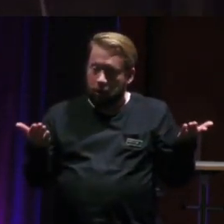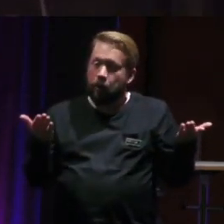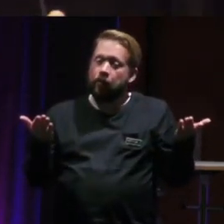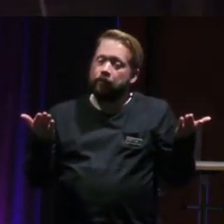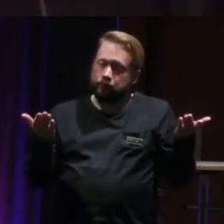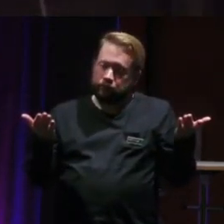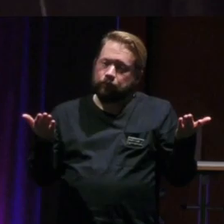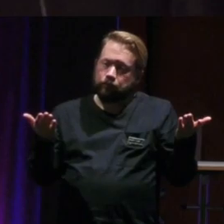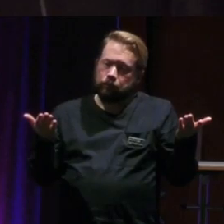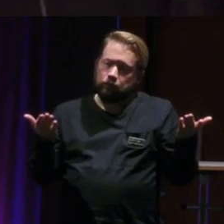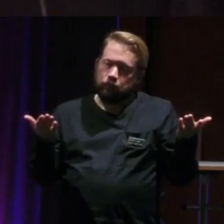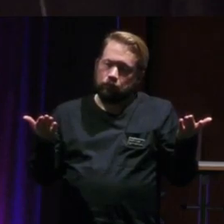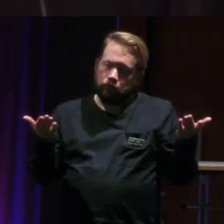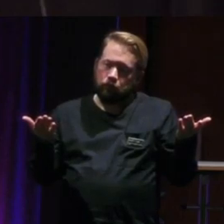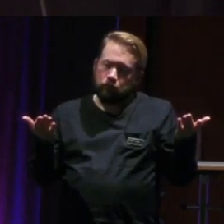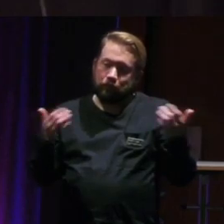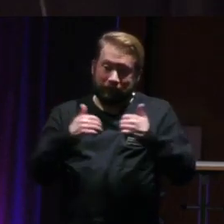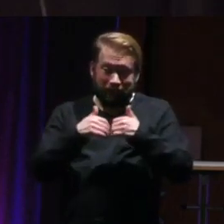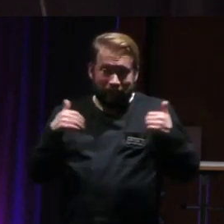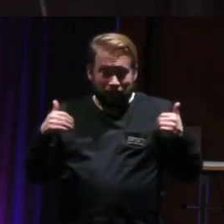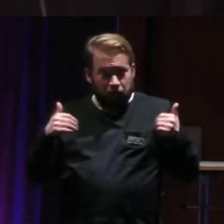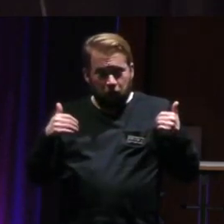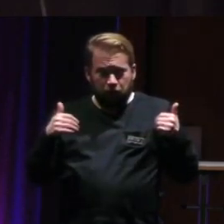It's getting more and more dangerous.